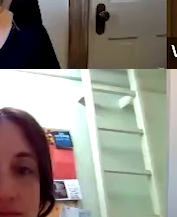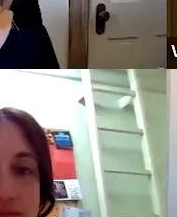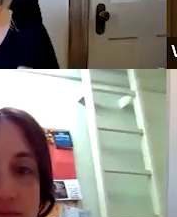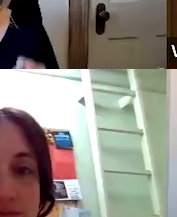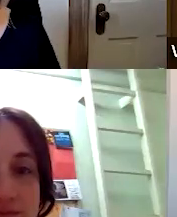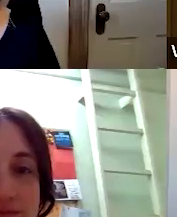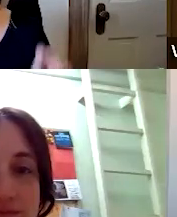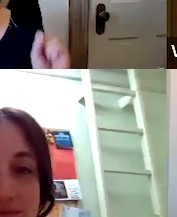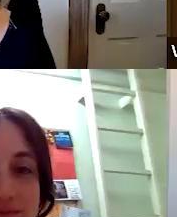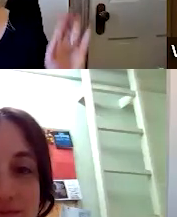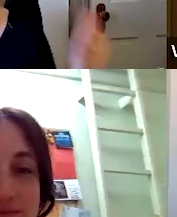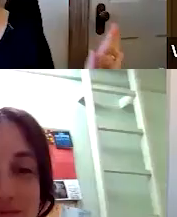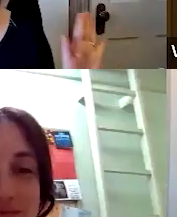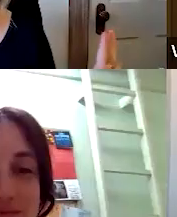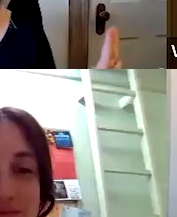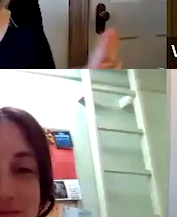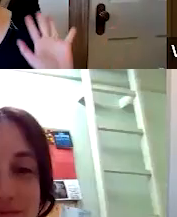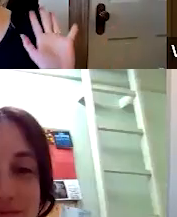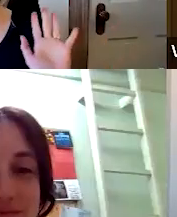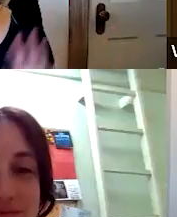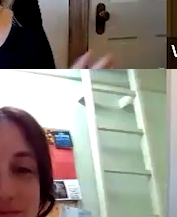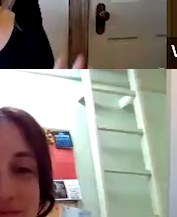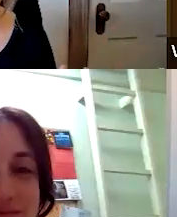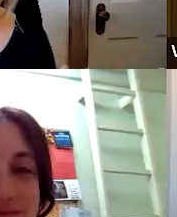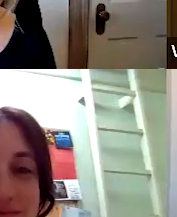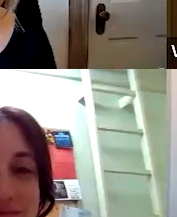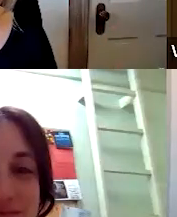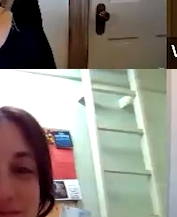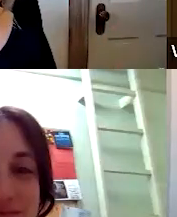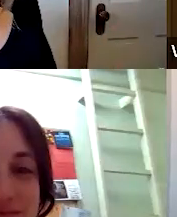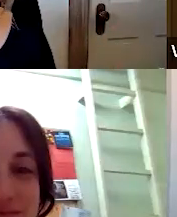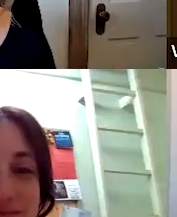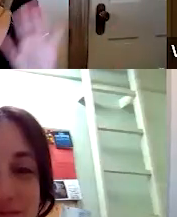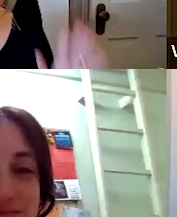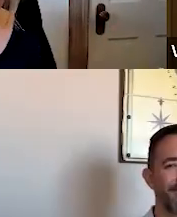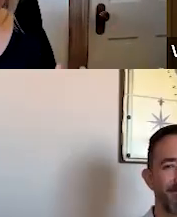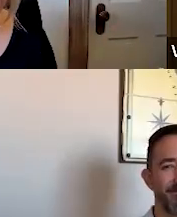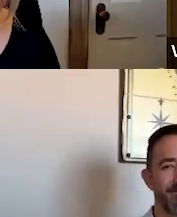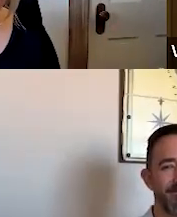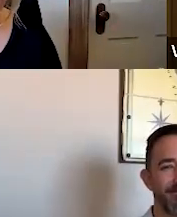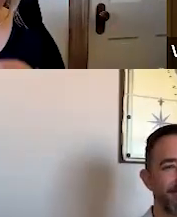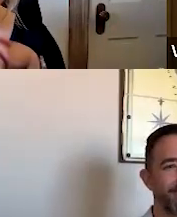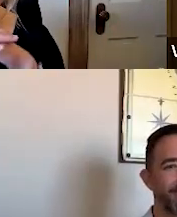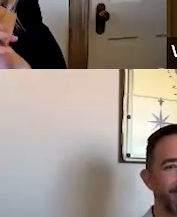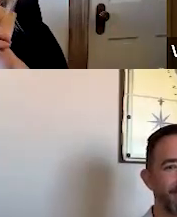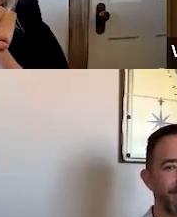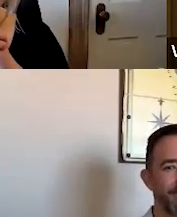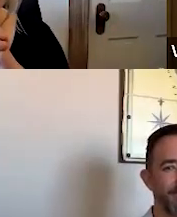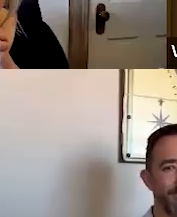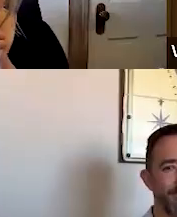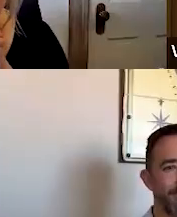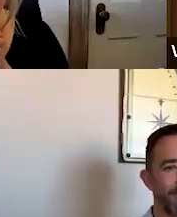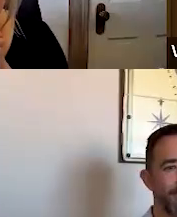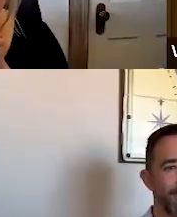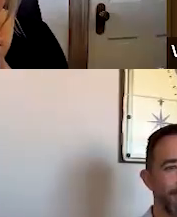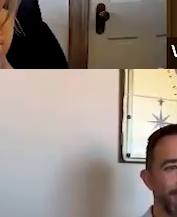very fast. I concur with everybody in the comments. I want you to speak all day, so we're gonna have to find a way to make that happen.